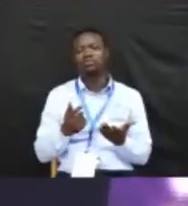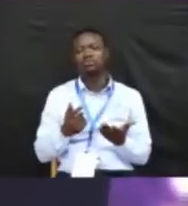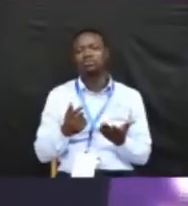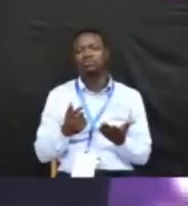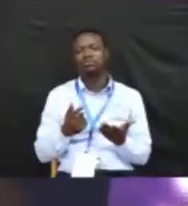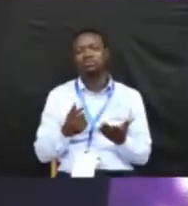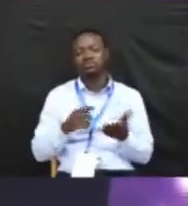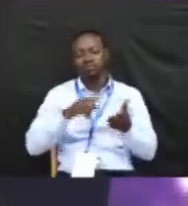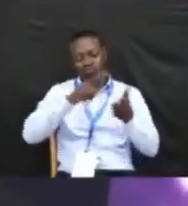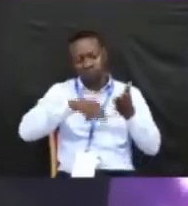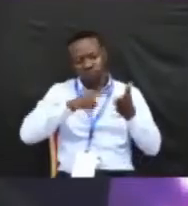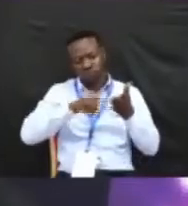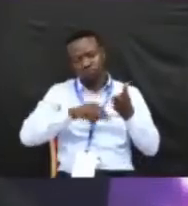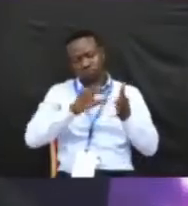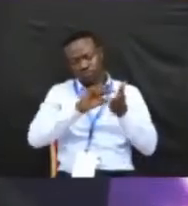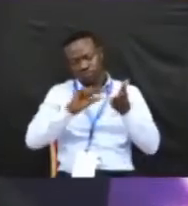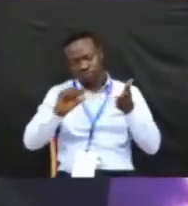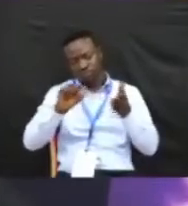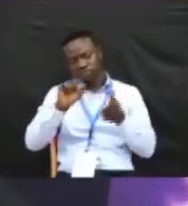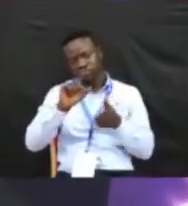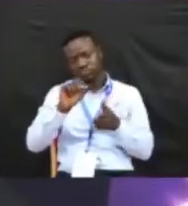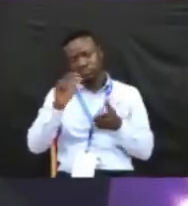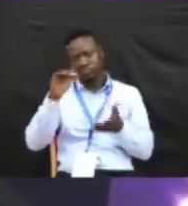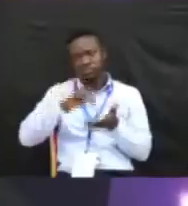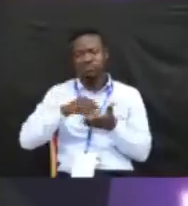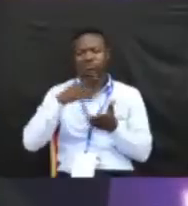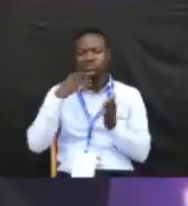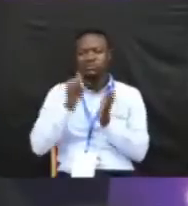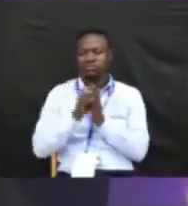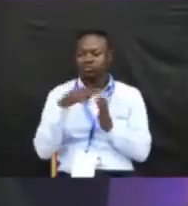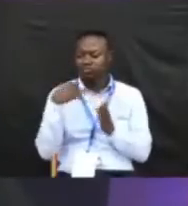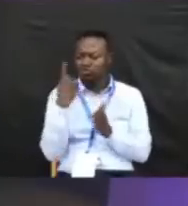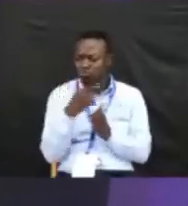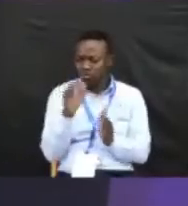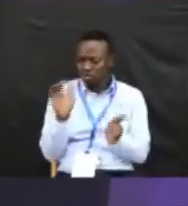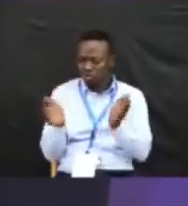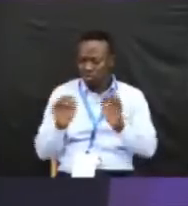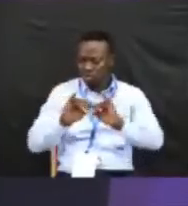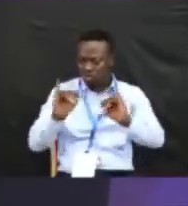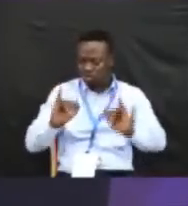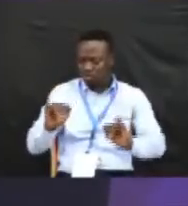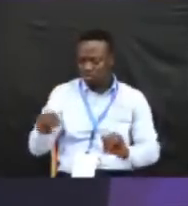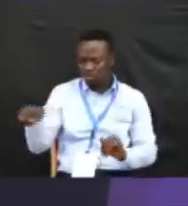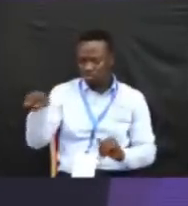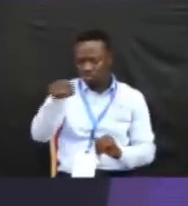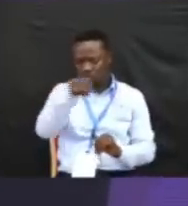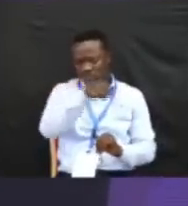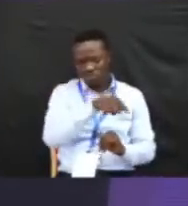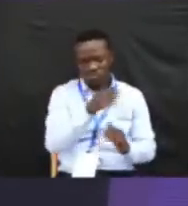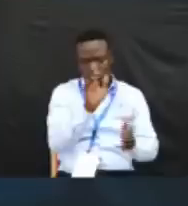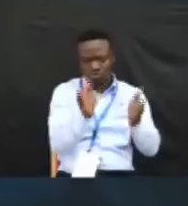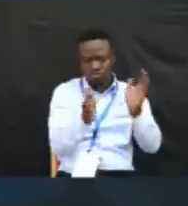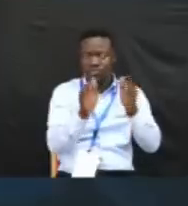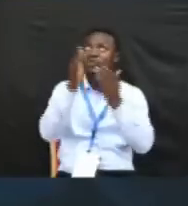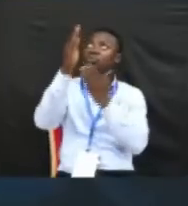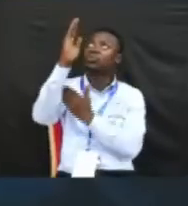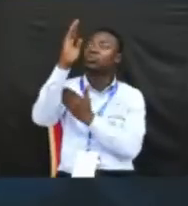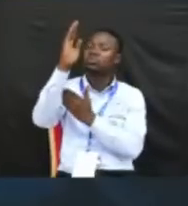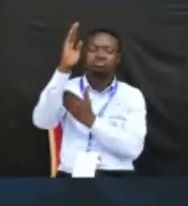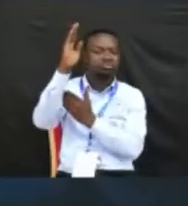verse 11 that says that who amongst the gods is like you